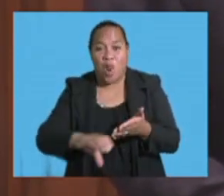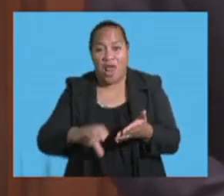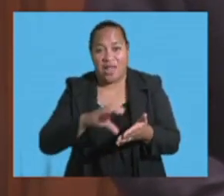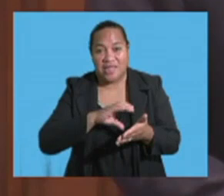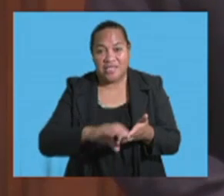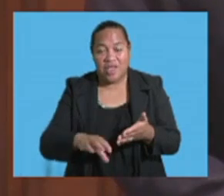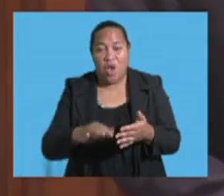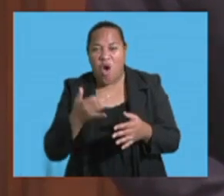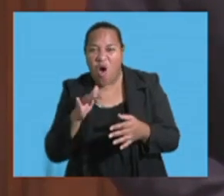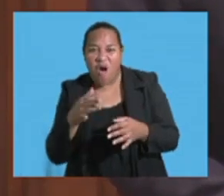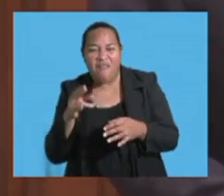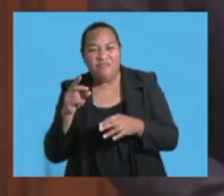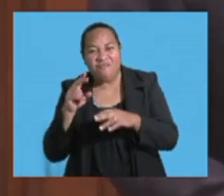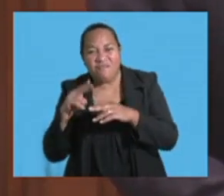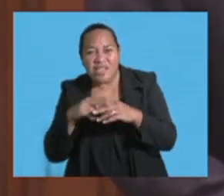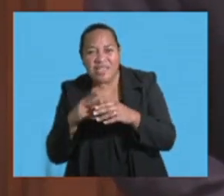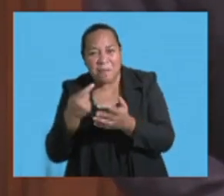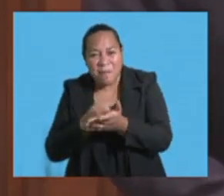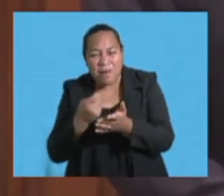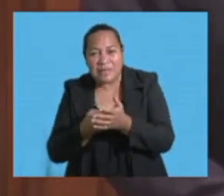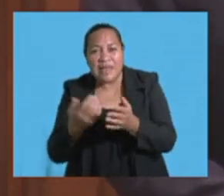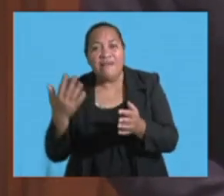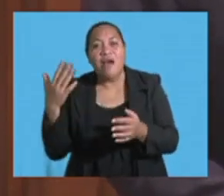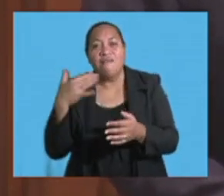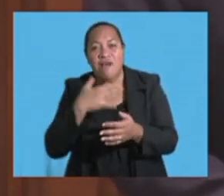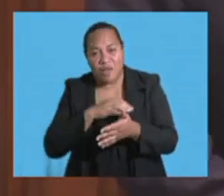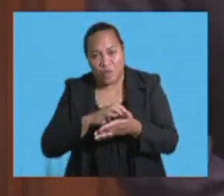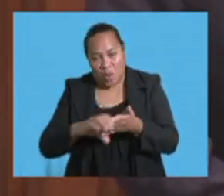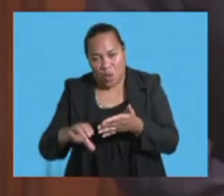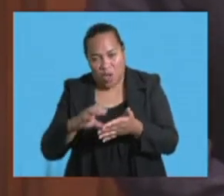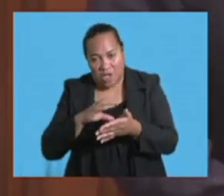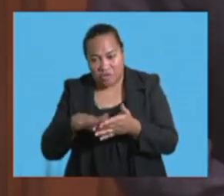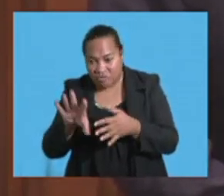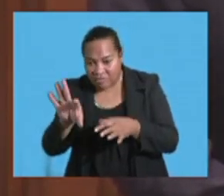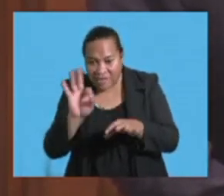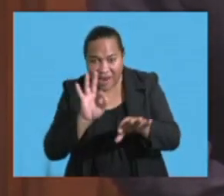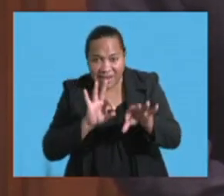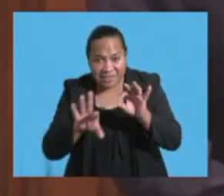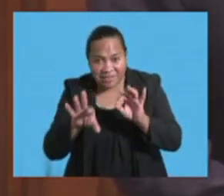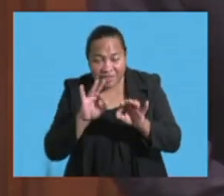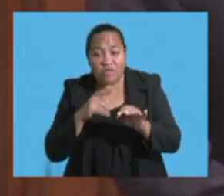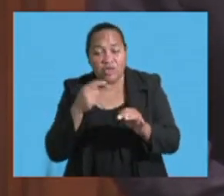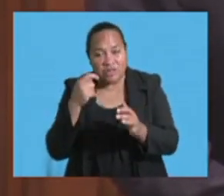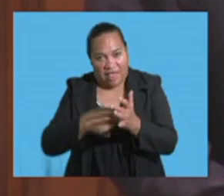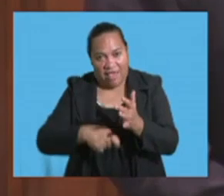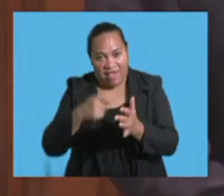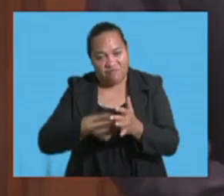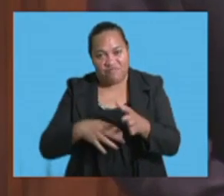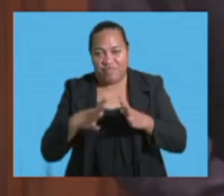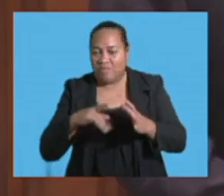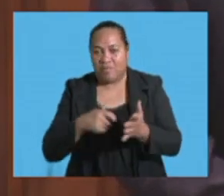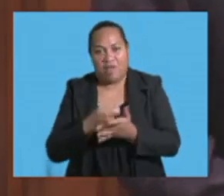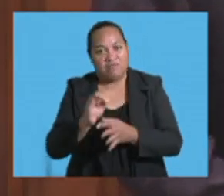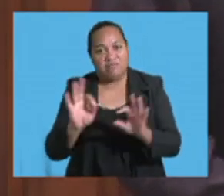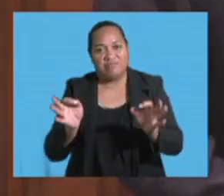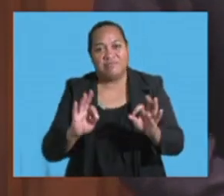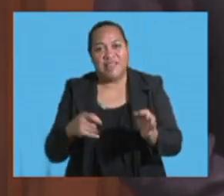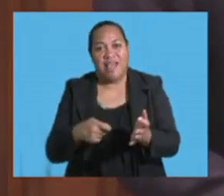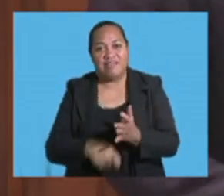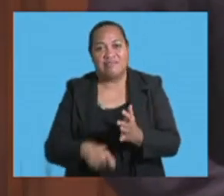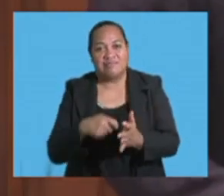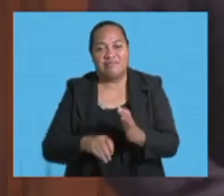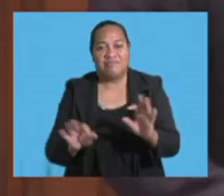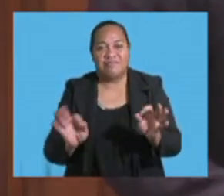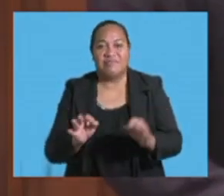or Fijian $500 in selected sectors are also tax exempted. The importation